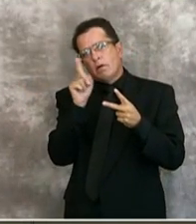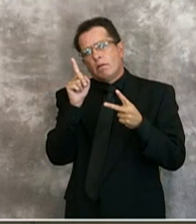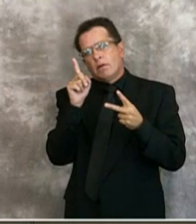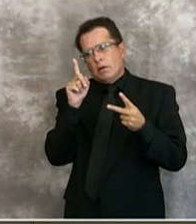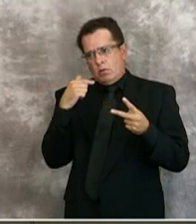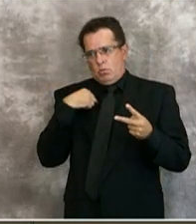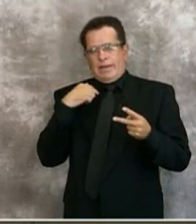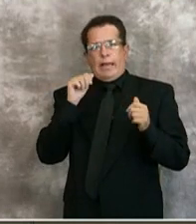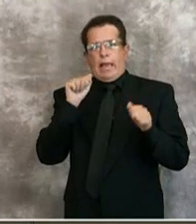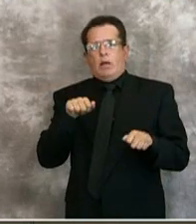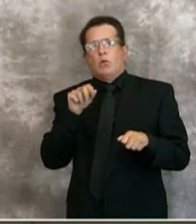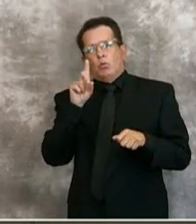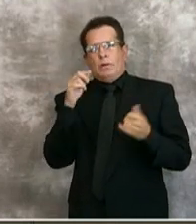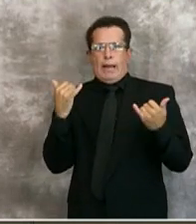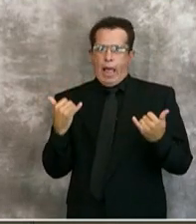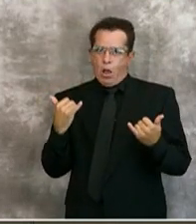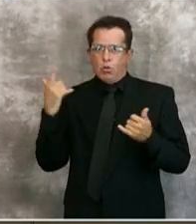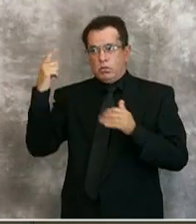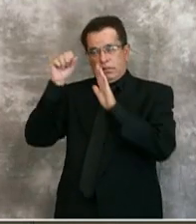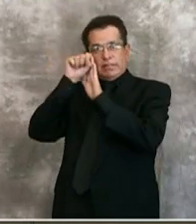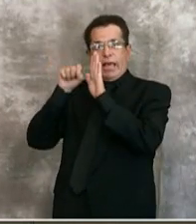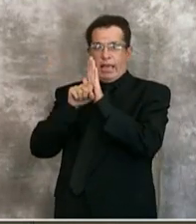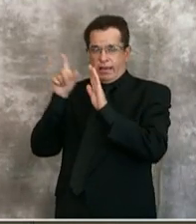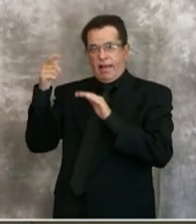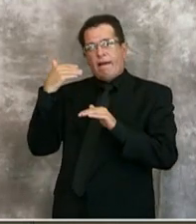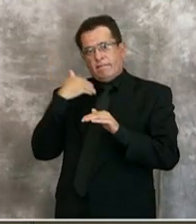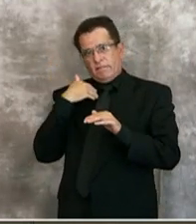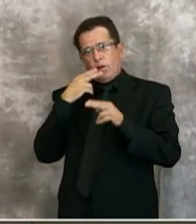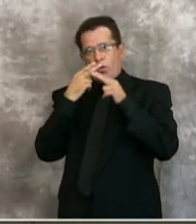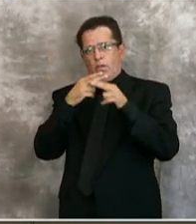processes that we can utilize now. The state has a strike team